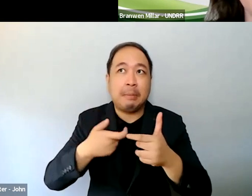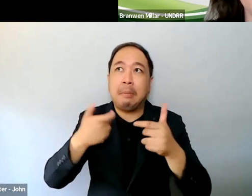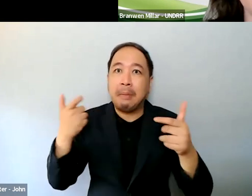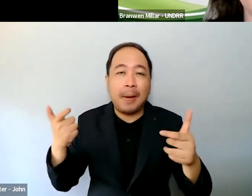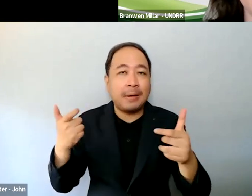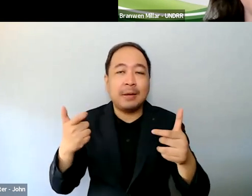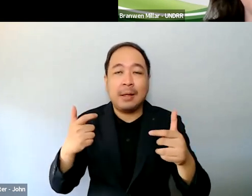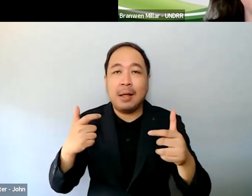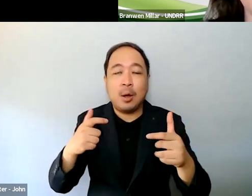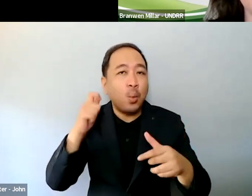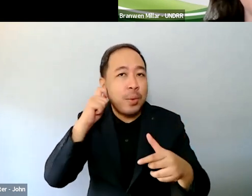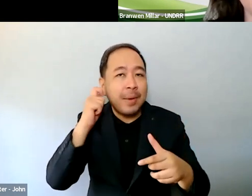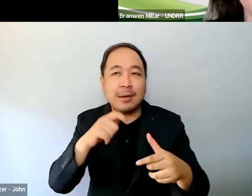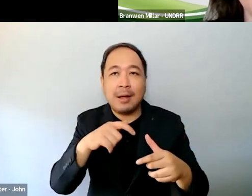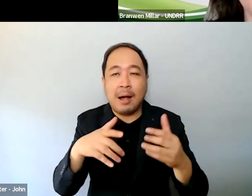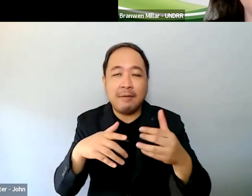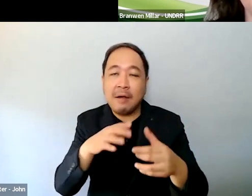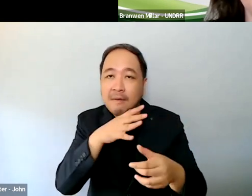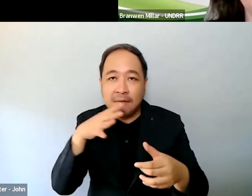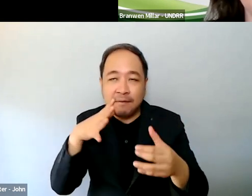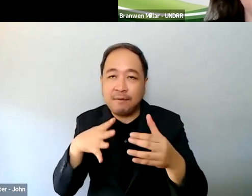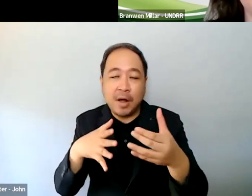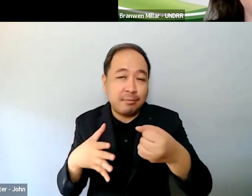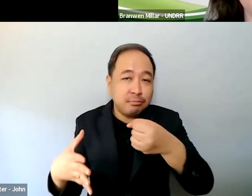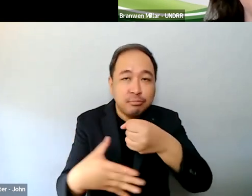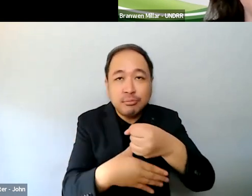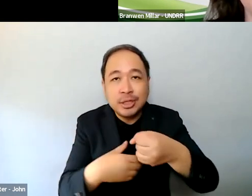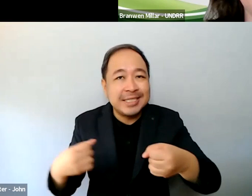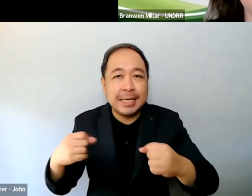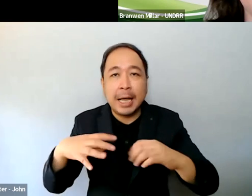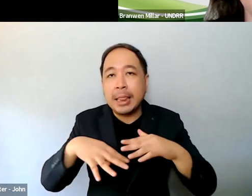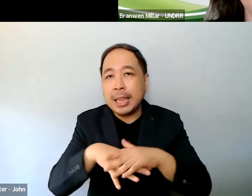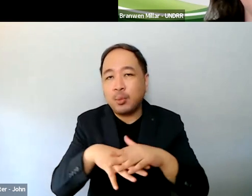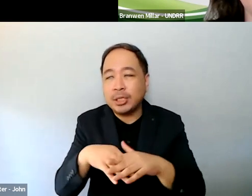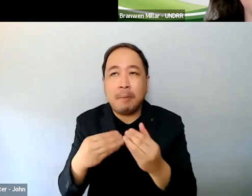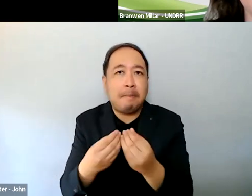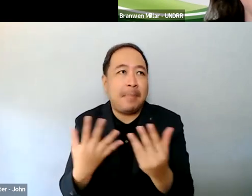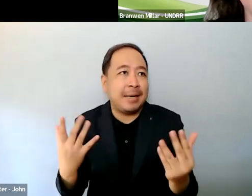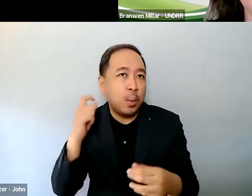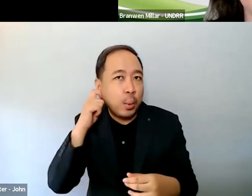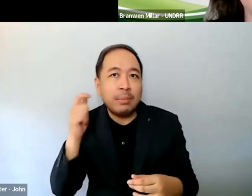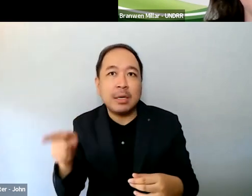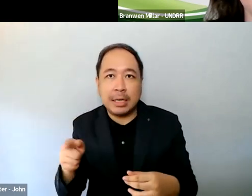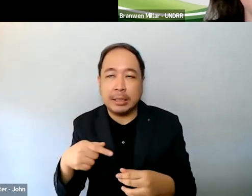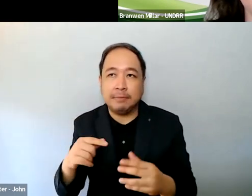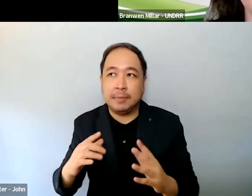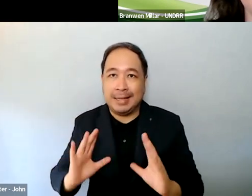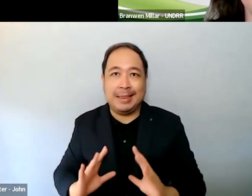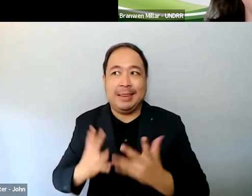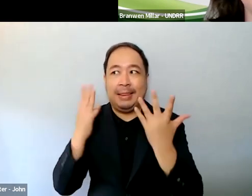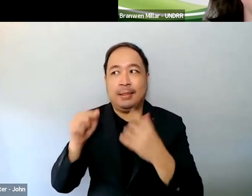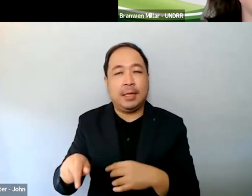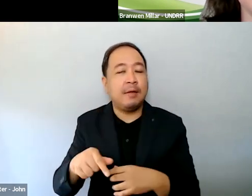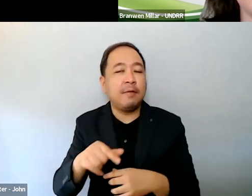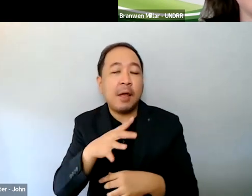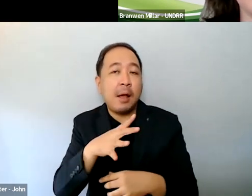India, I just want to foreground that most of our rural women across Asia are farmers. So when we look at any policy on climate change,